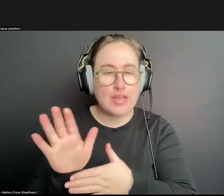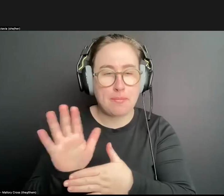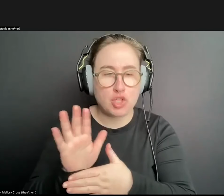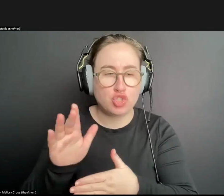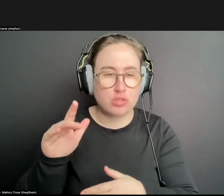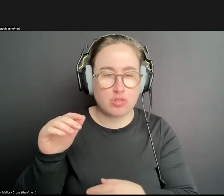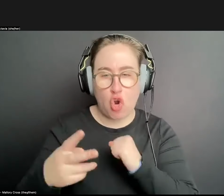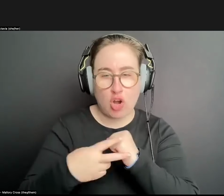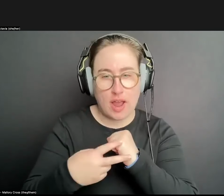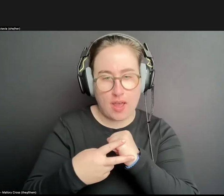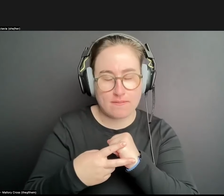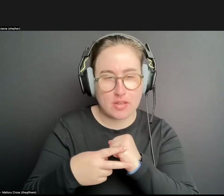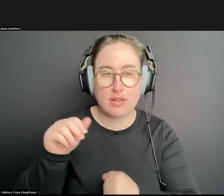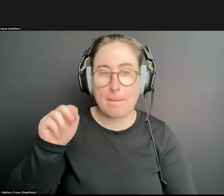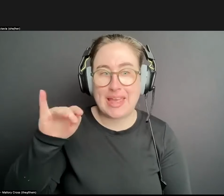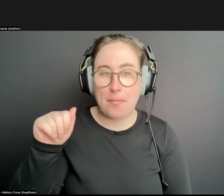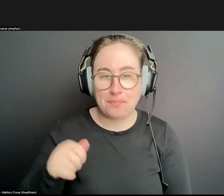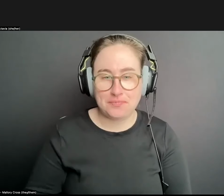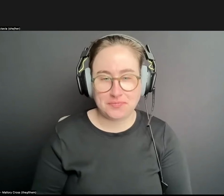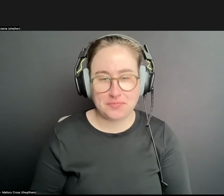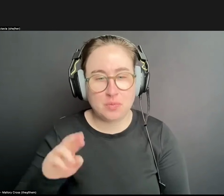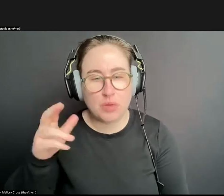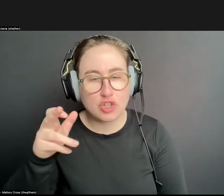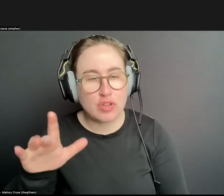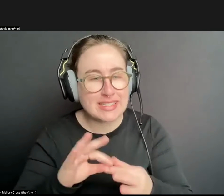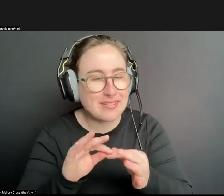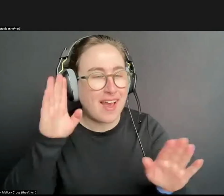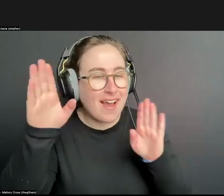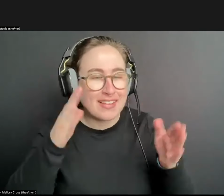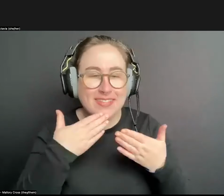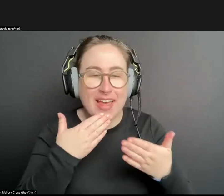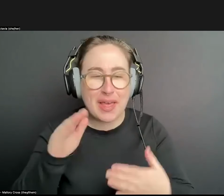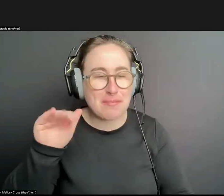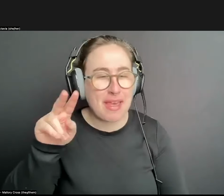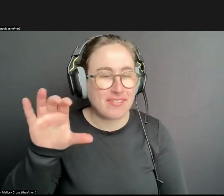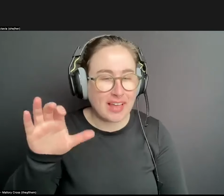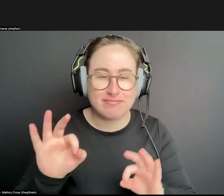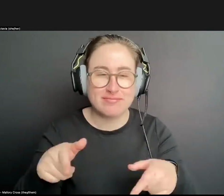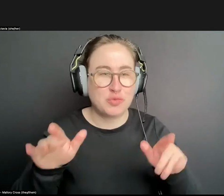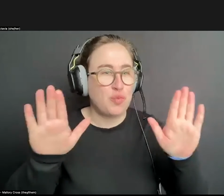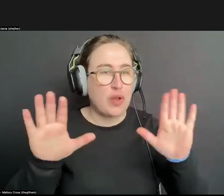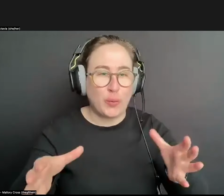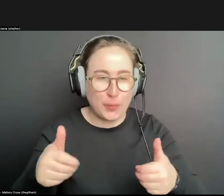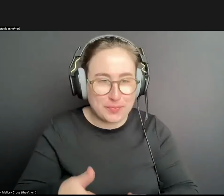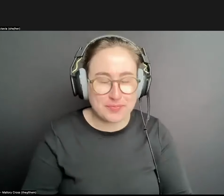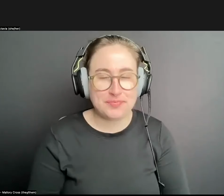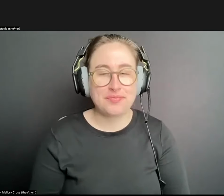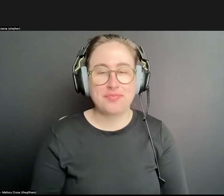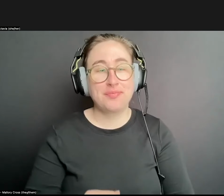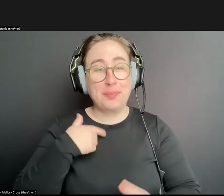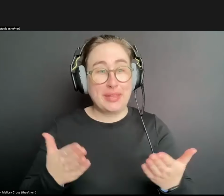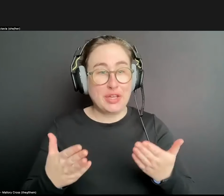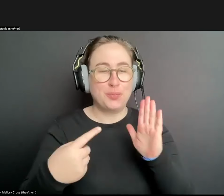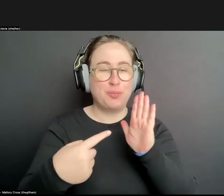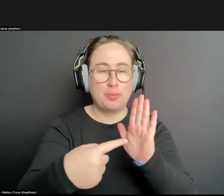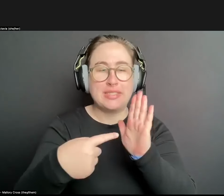EMEA. Hi, thank you. Thanks to BAVC. This is such a great group. I'm here today